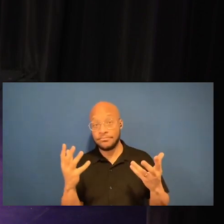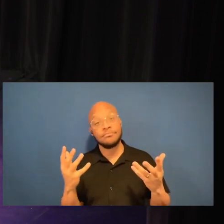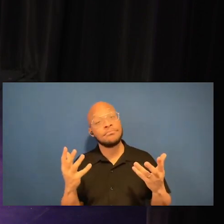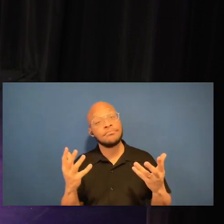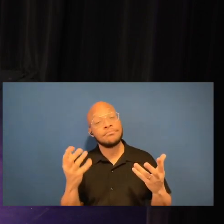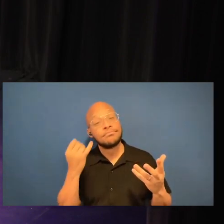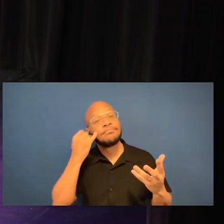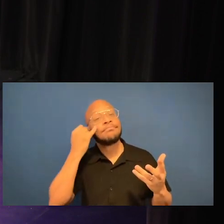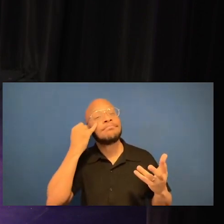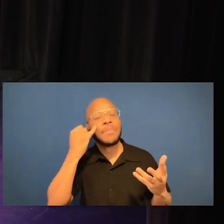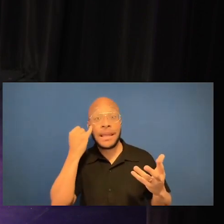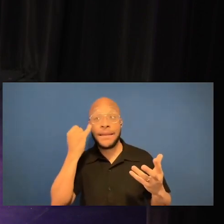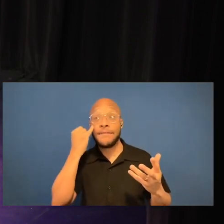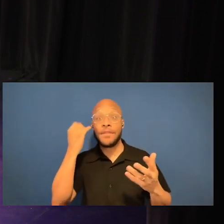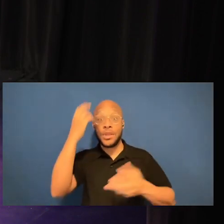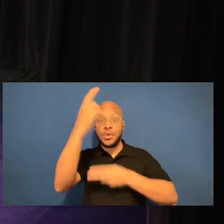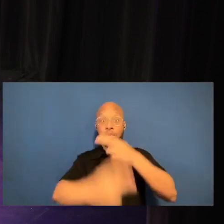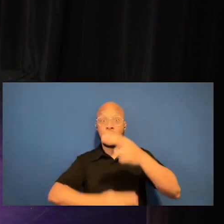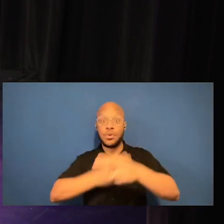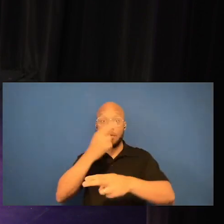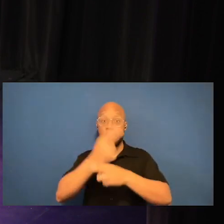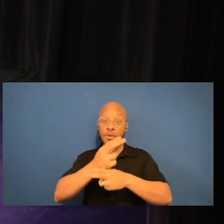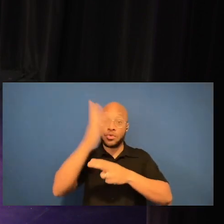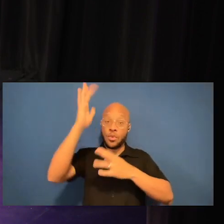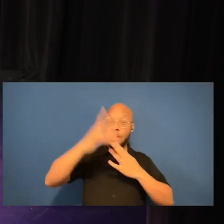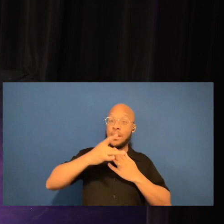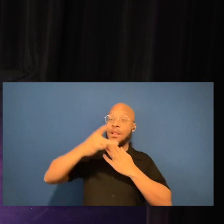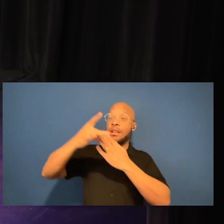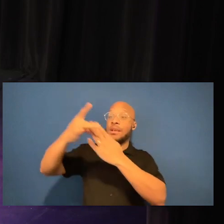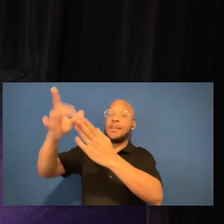you willing to release to meet the moment?